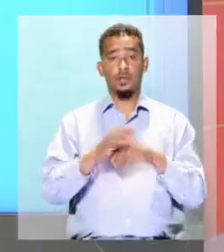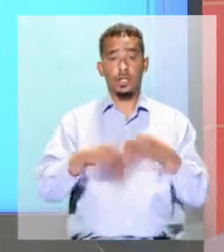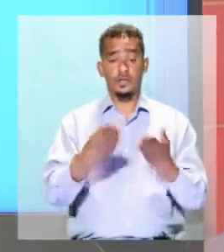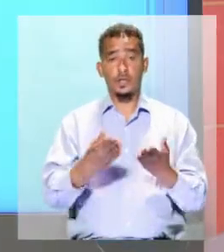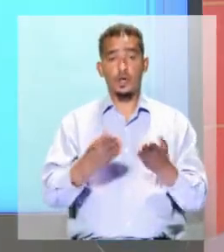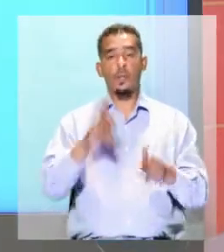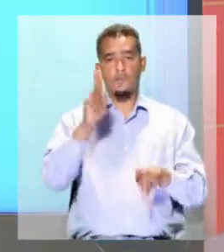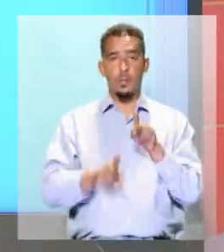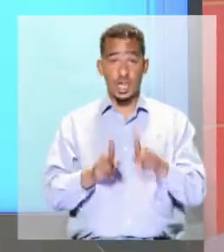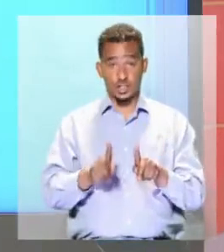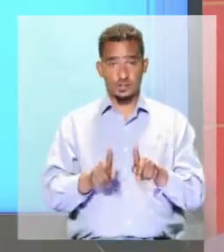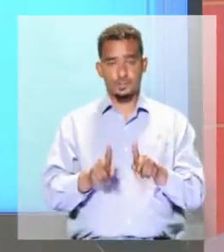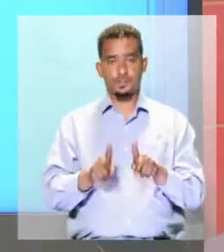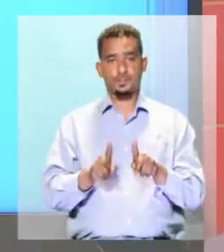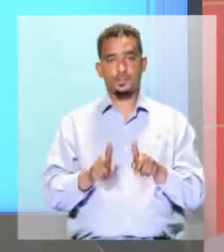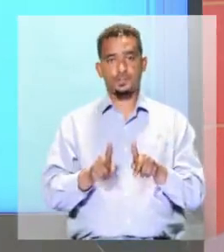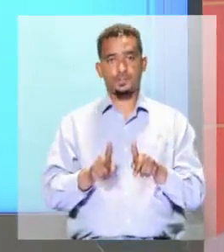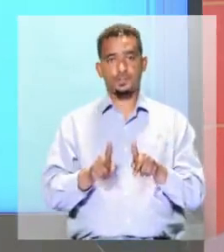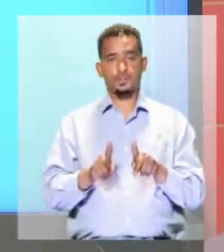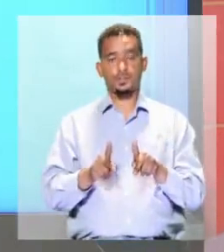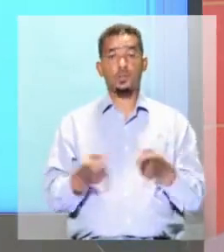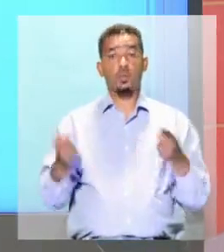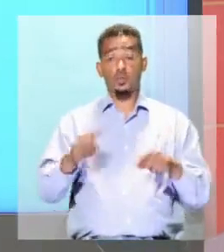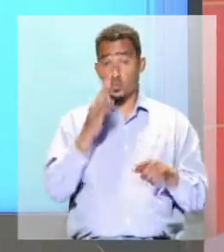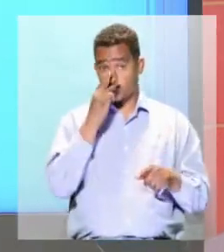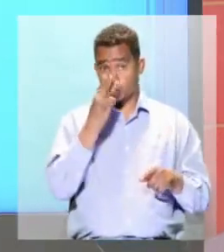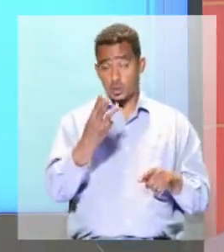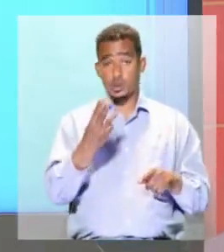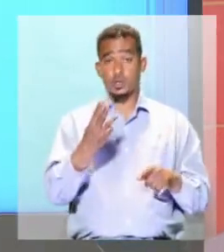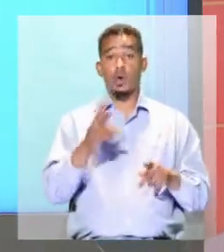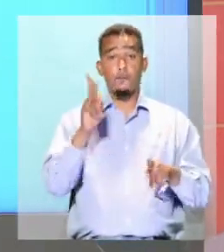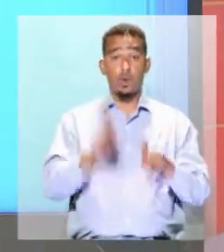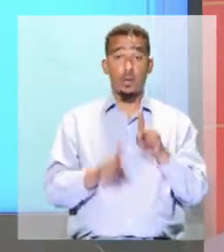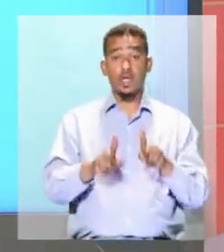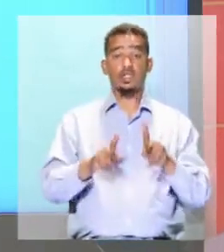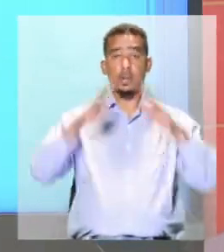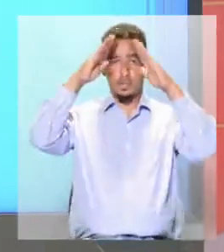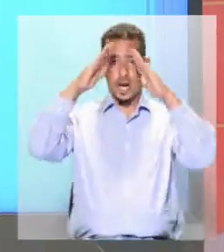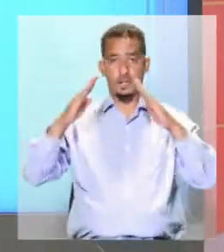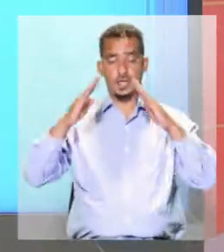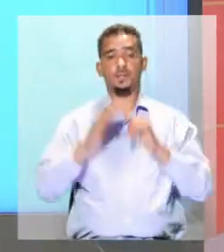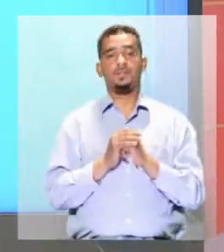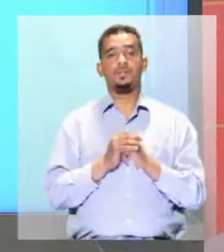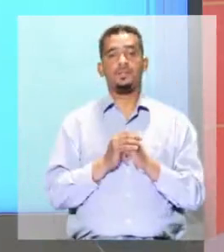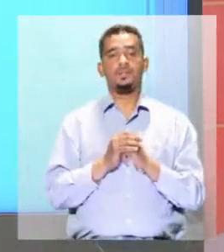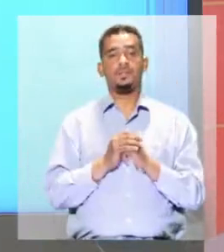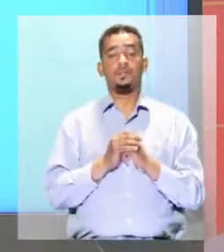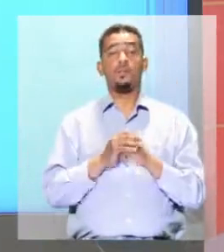given population. When we see the population pyramid